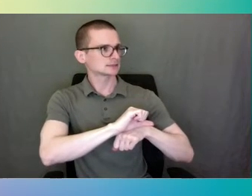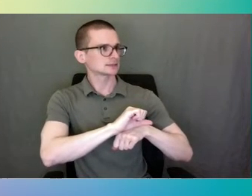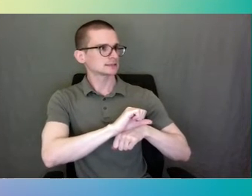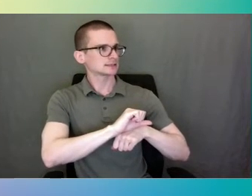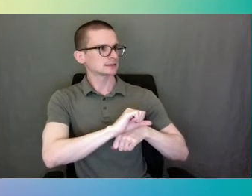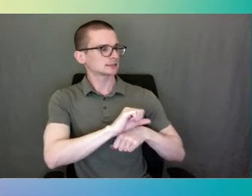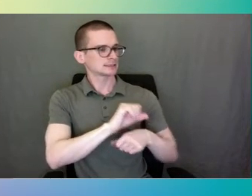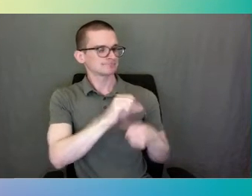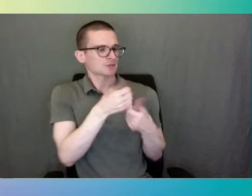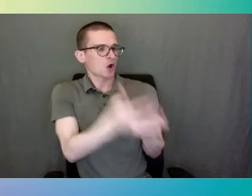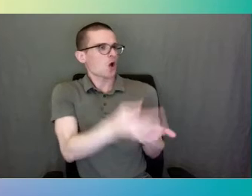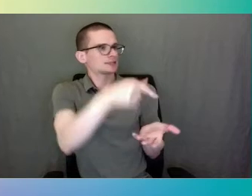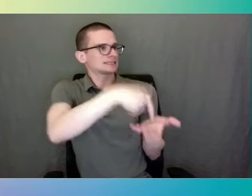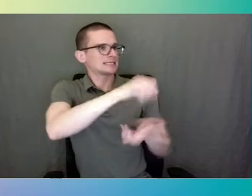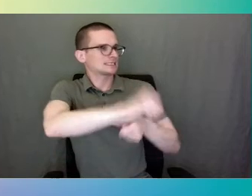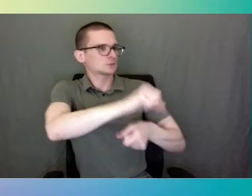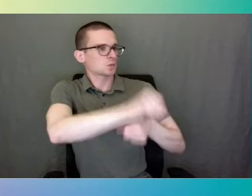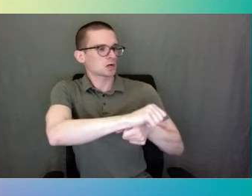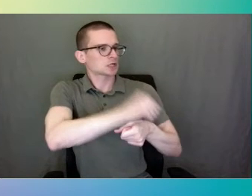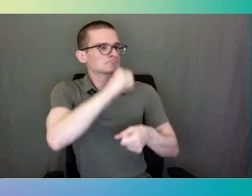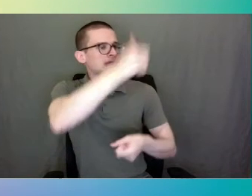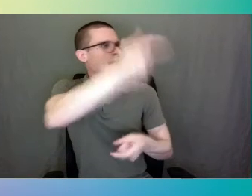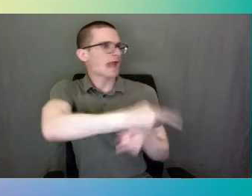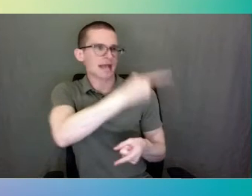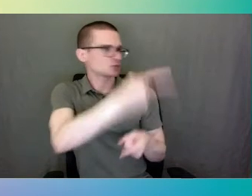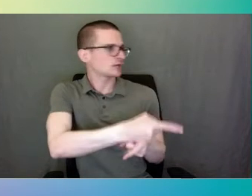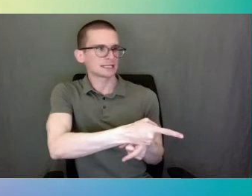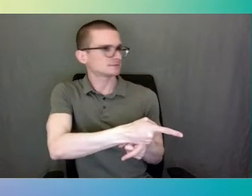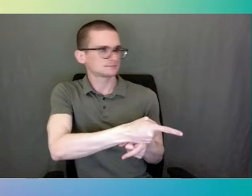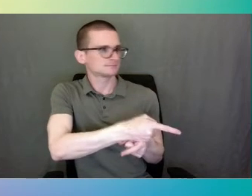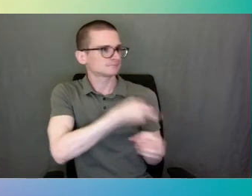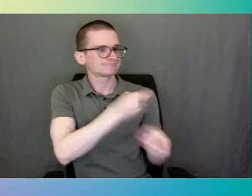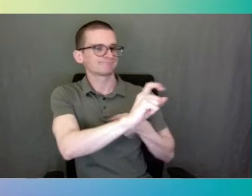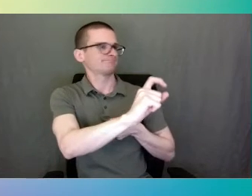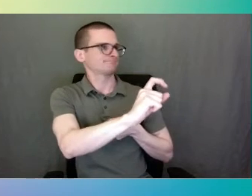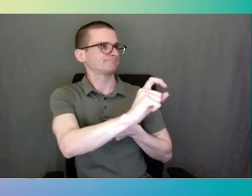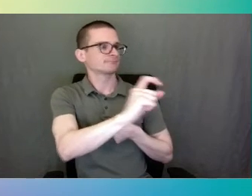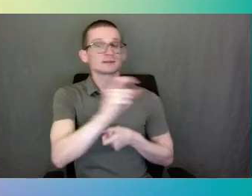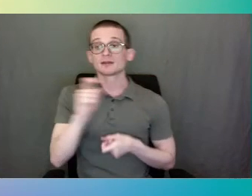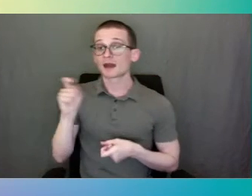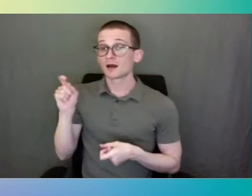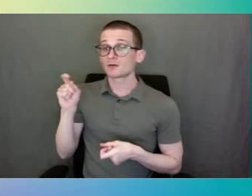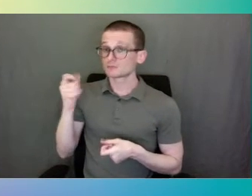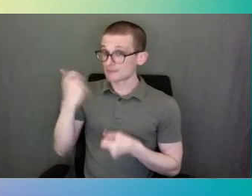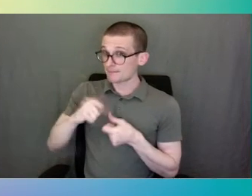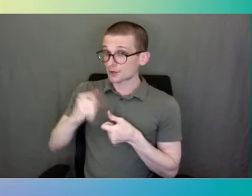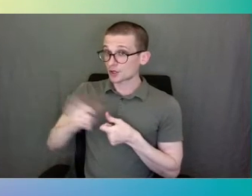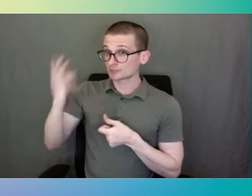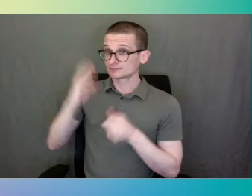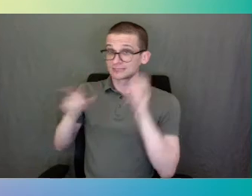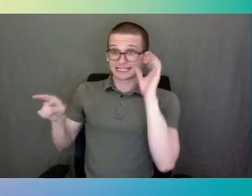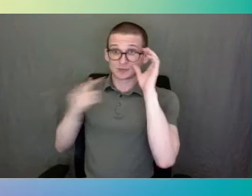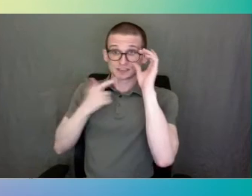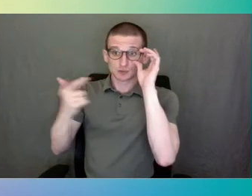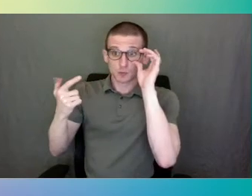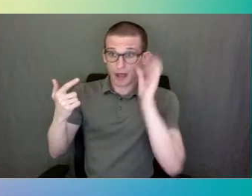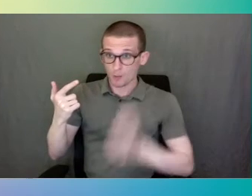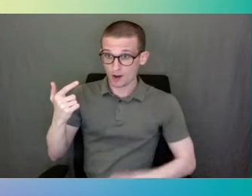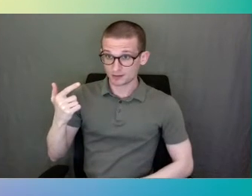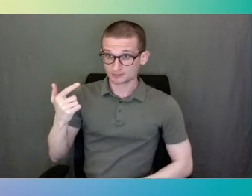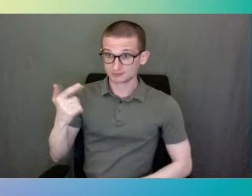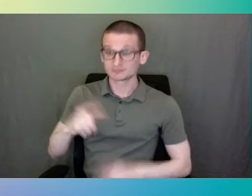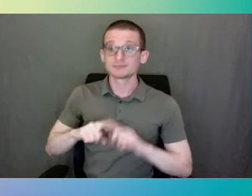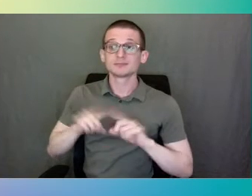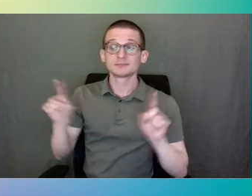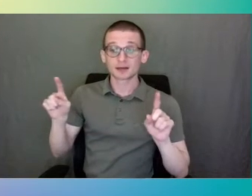this inaccurate translation. Now, mind you, this was written by a 21-year-old, but it was the only